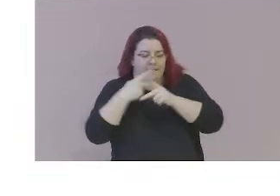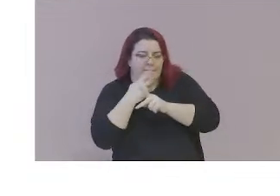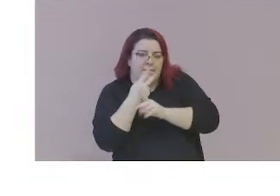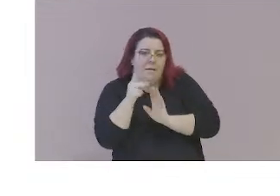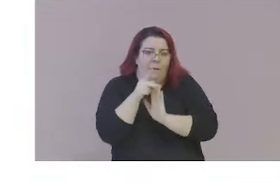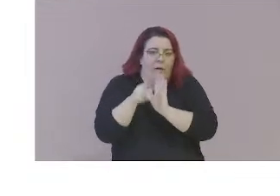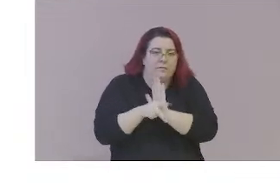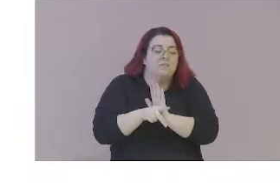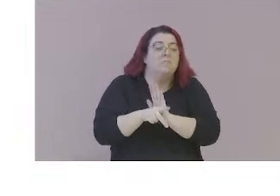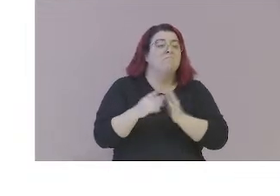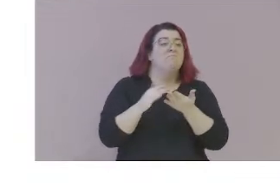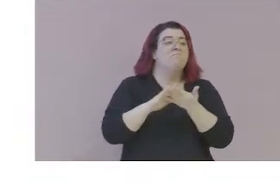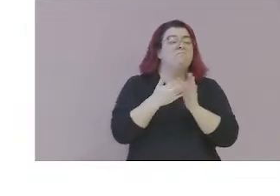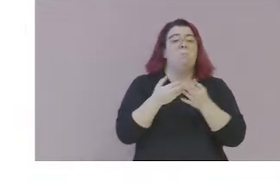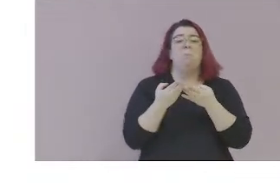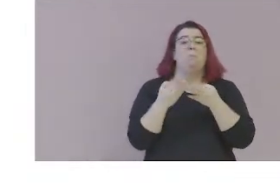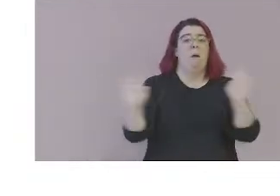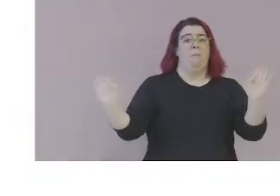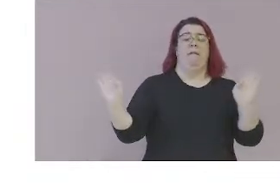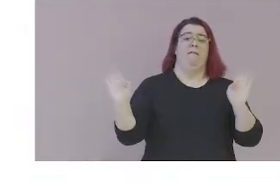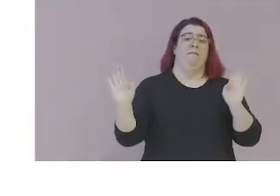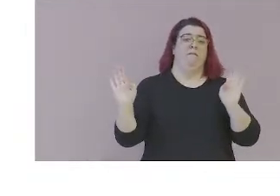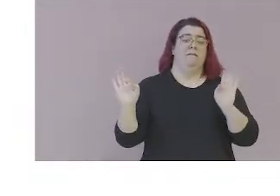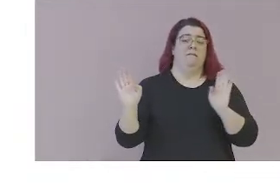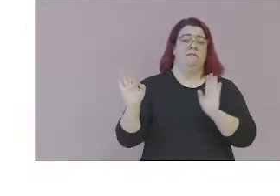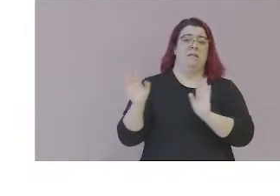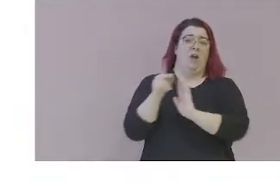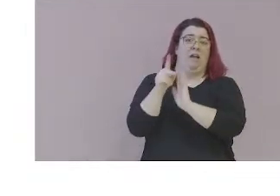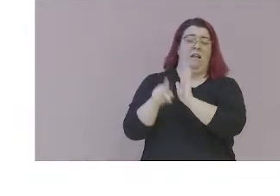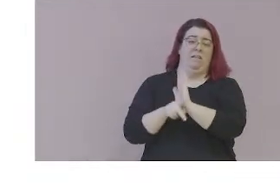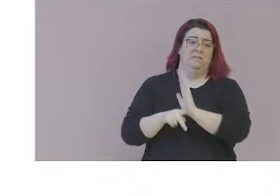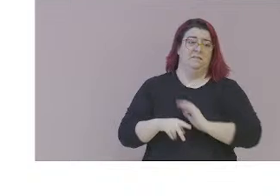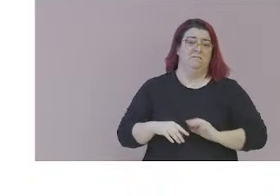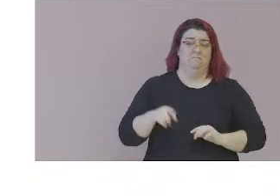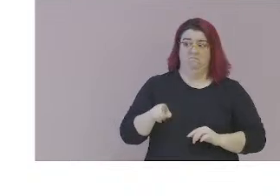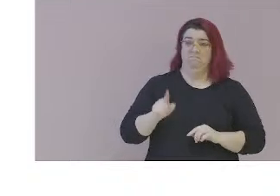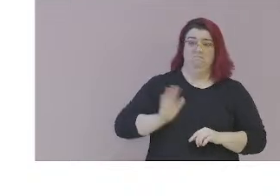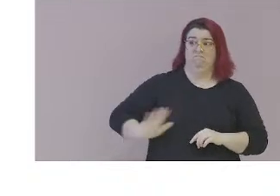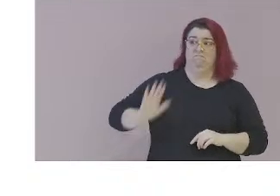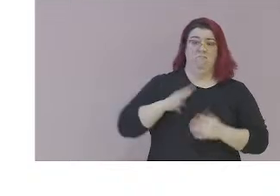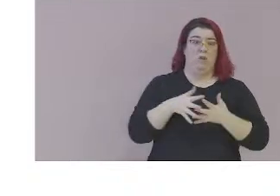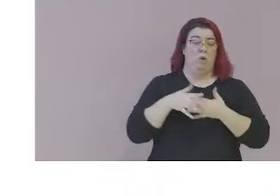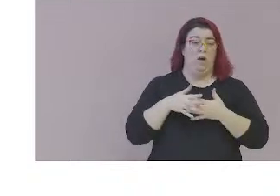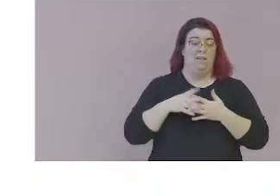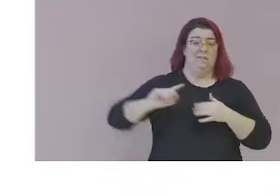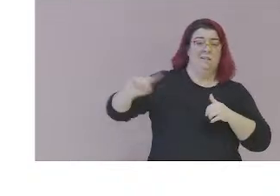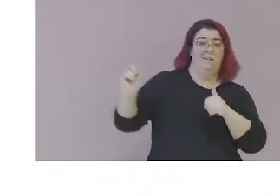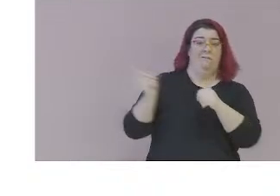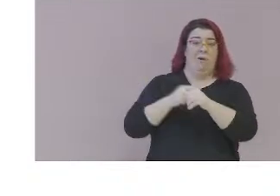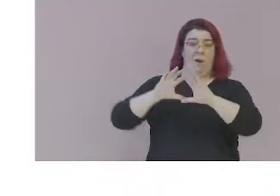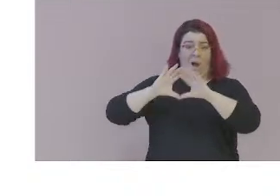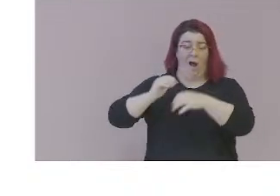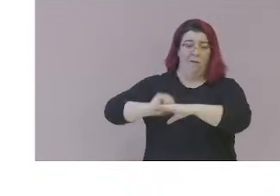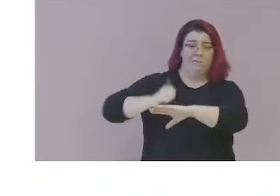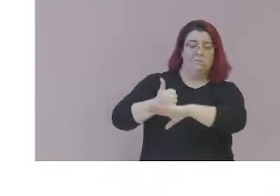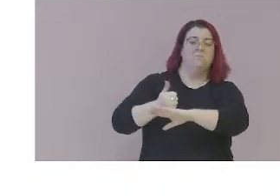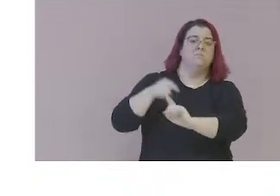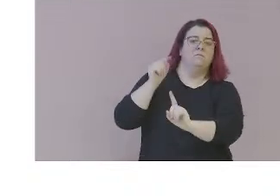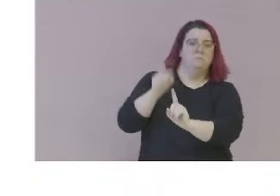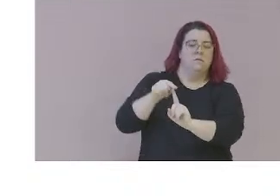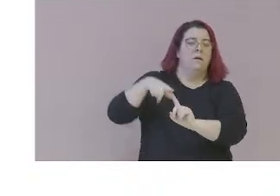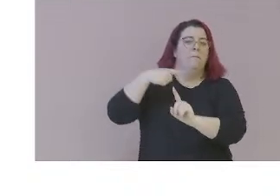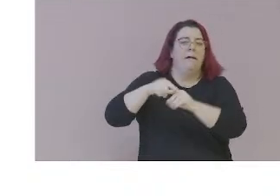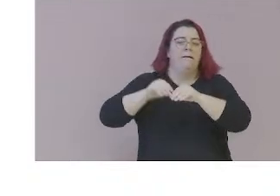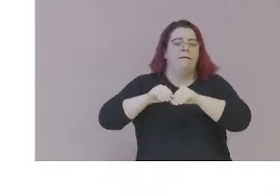public guidelines that were among the first to be created in the US, and they went on to influence many other departments of